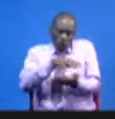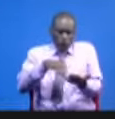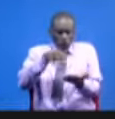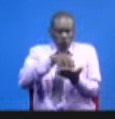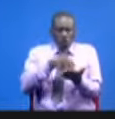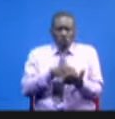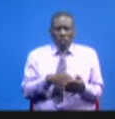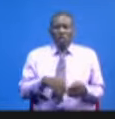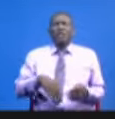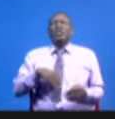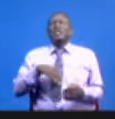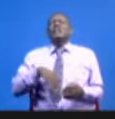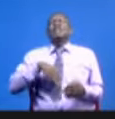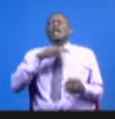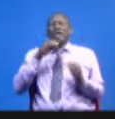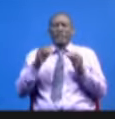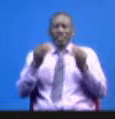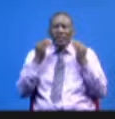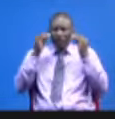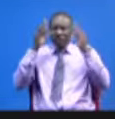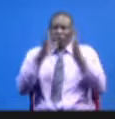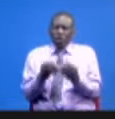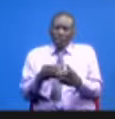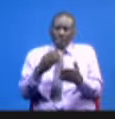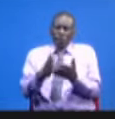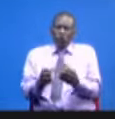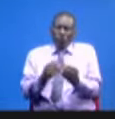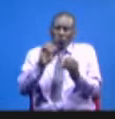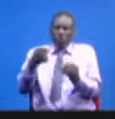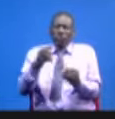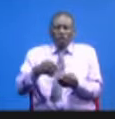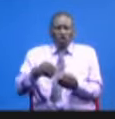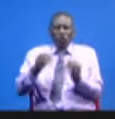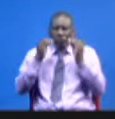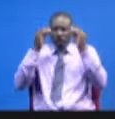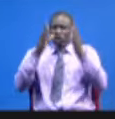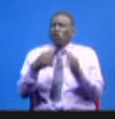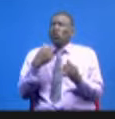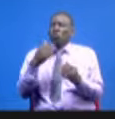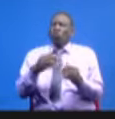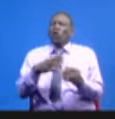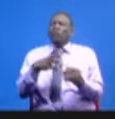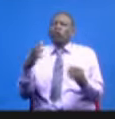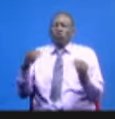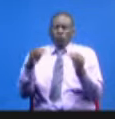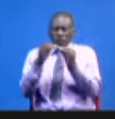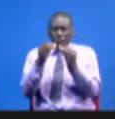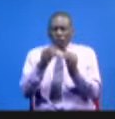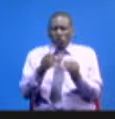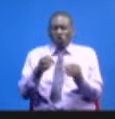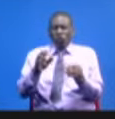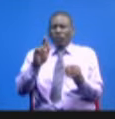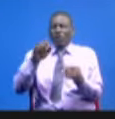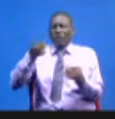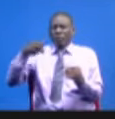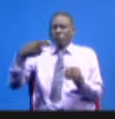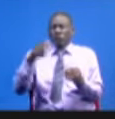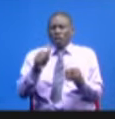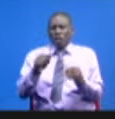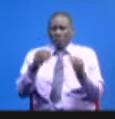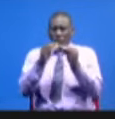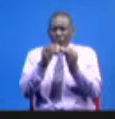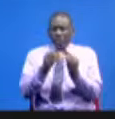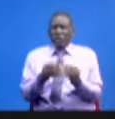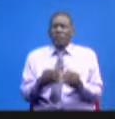was among thousands of school heads attending the KEPSHA conference, which ended today. Education Cabinet Secretary Julius Ogamba said that the government